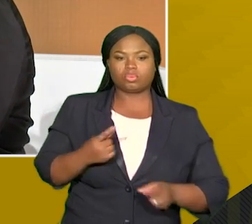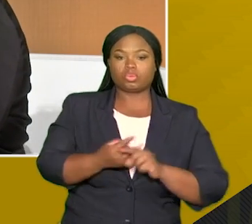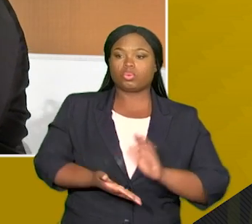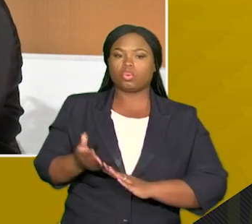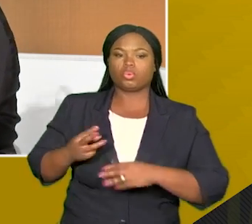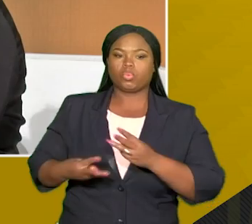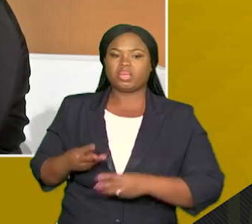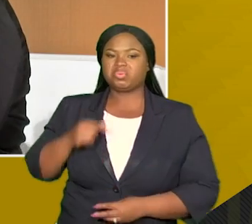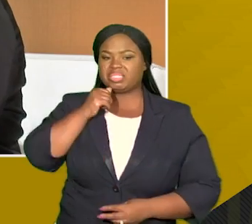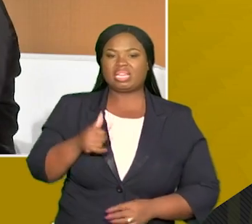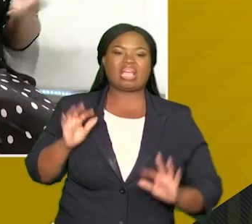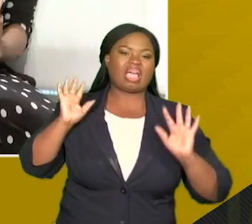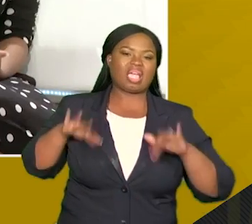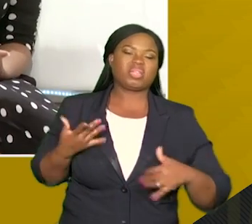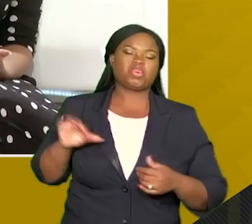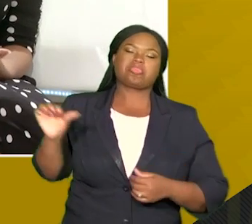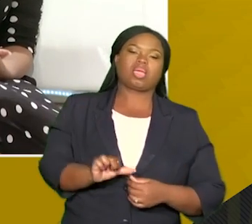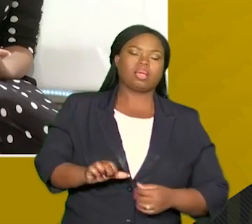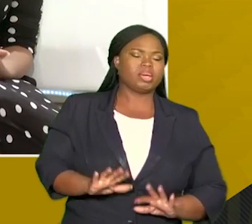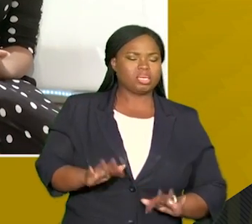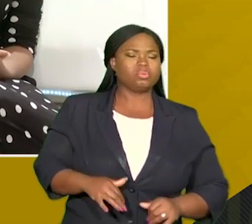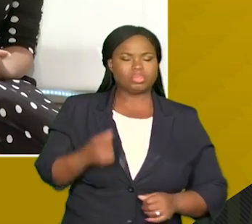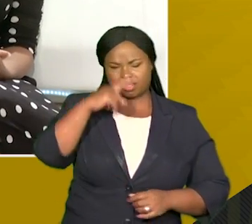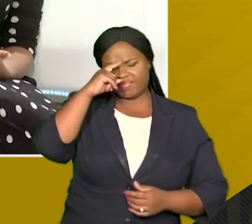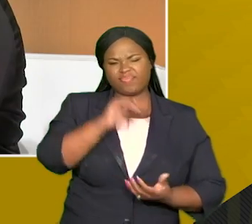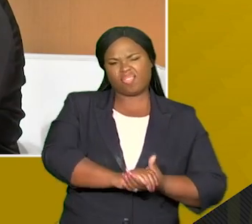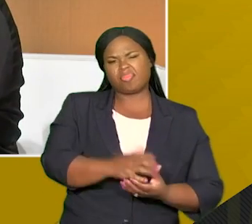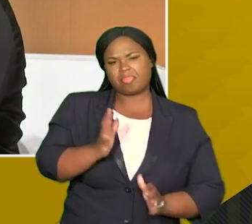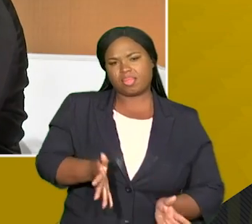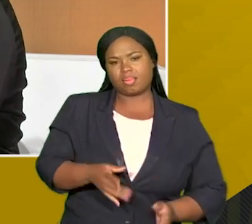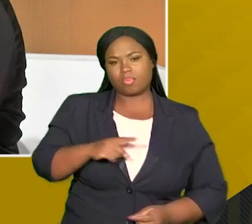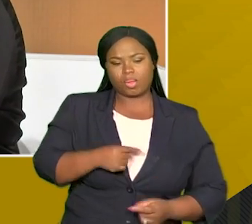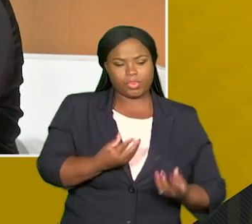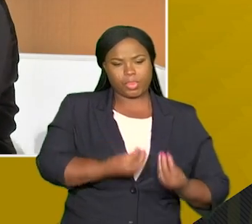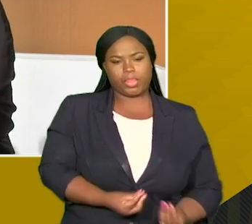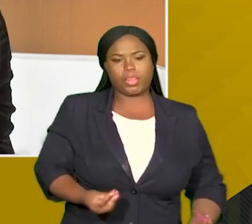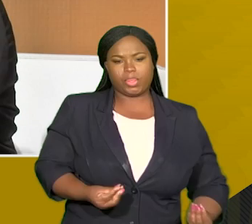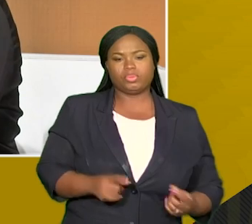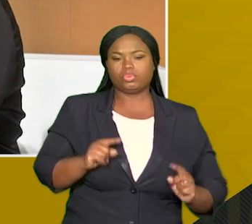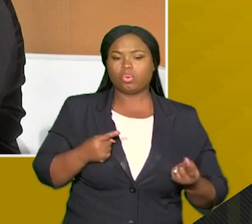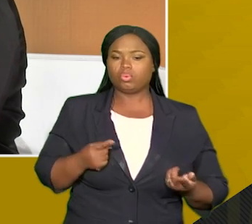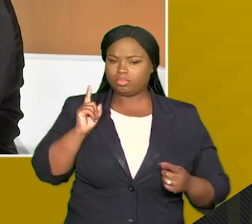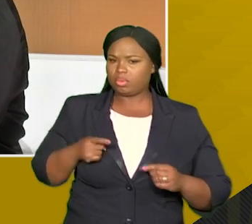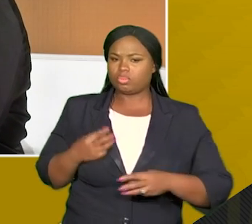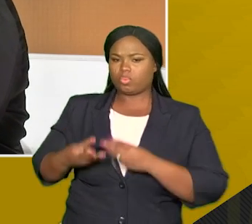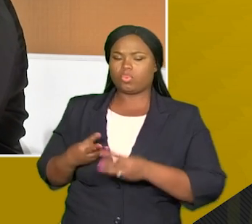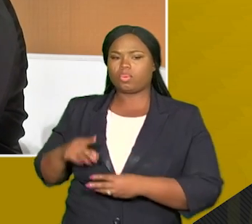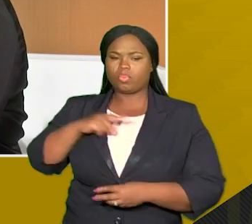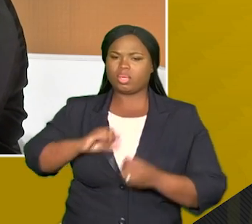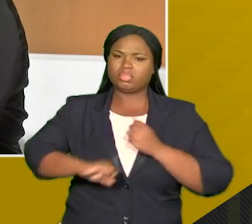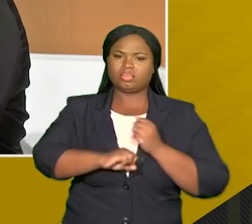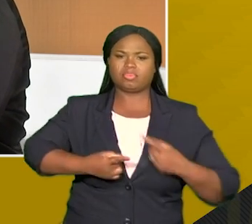mshumona re zingadita asibuye, but you have to have that faith theory because you are children. She can't stop going to work since she's a